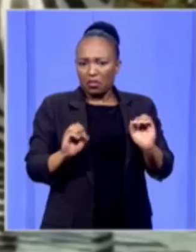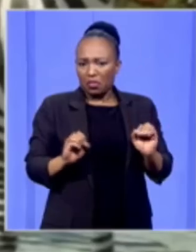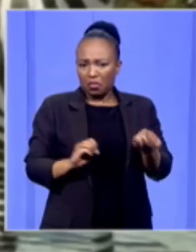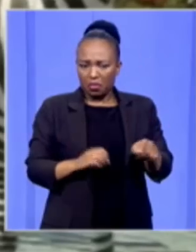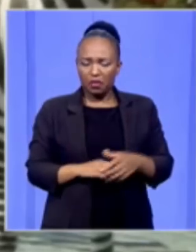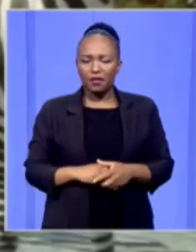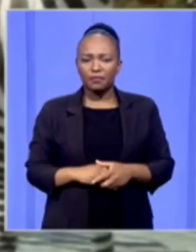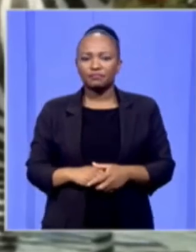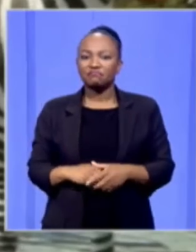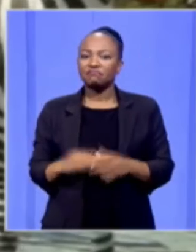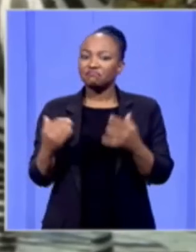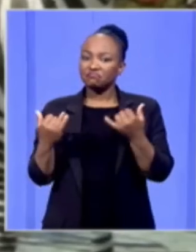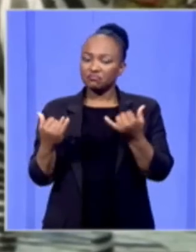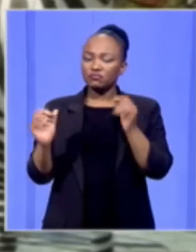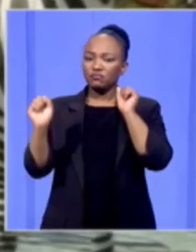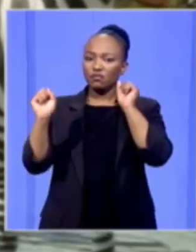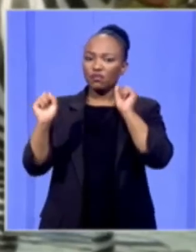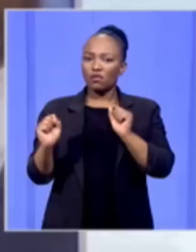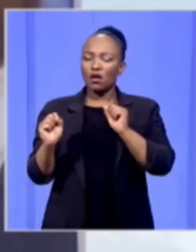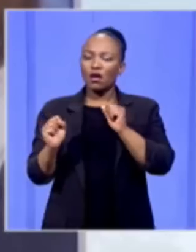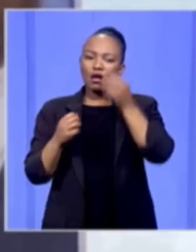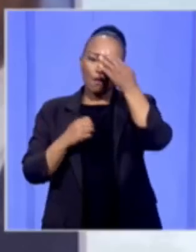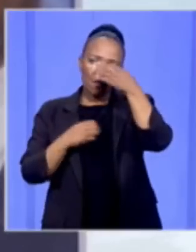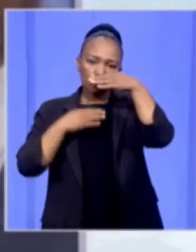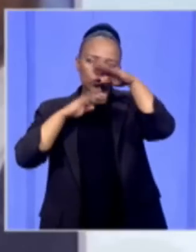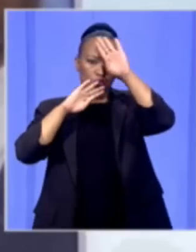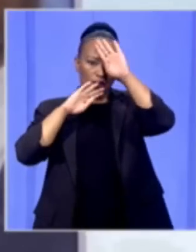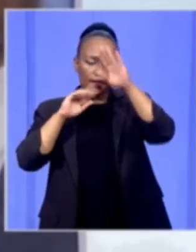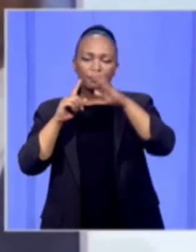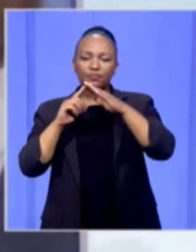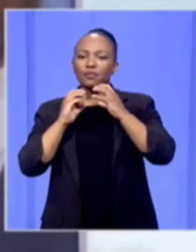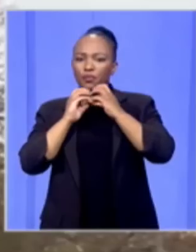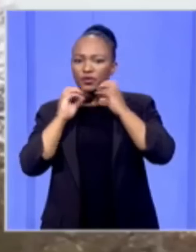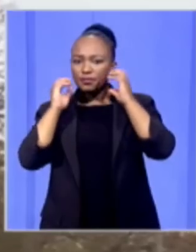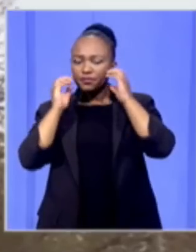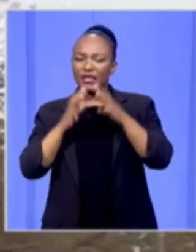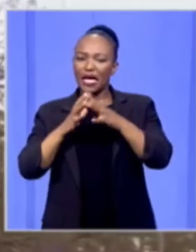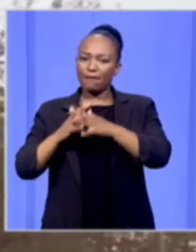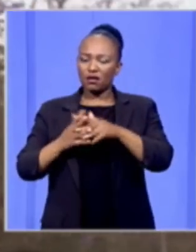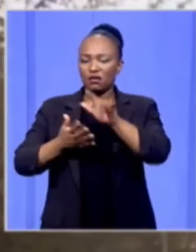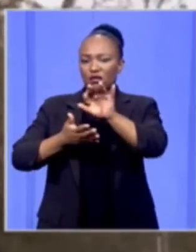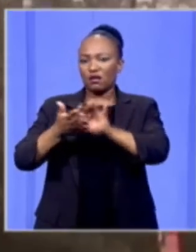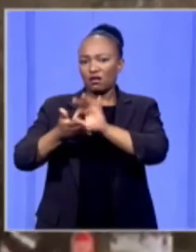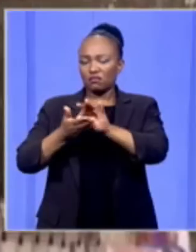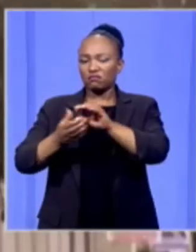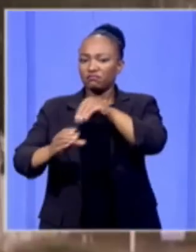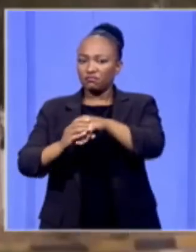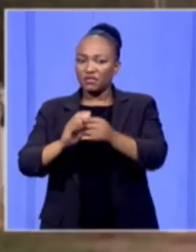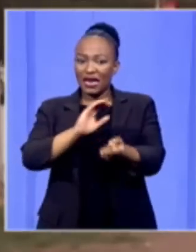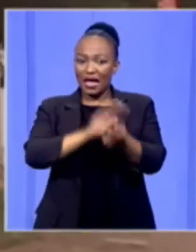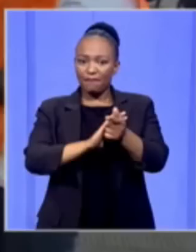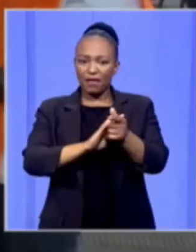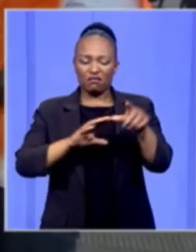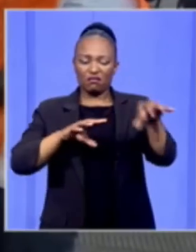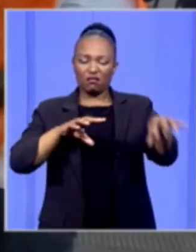Re utlisetsa tsa moraorao naheng ya Botswana, Mozambique le America ka mora dikgetho tse akaretsang dinaheng tsena.